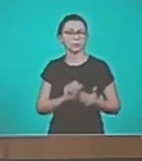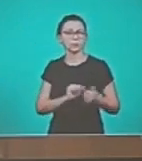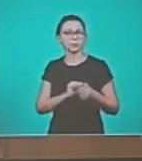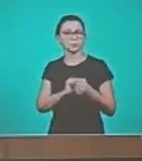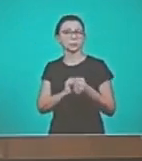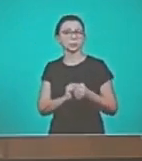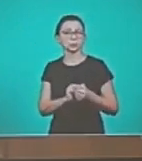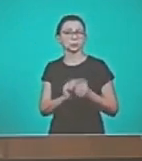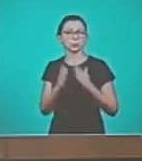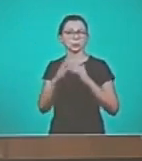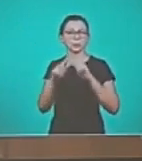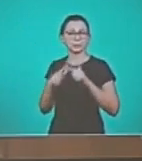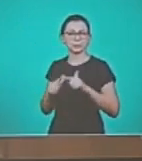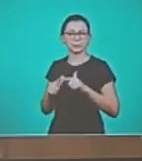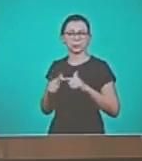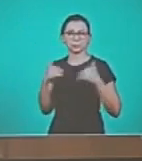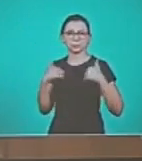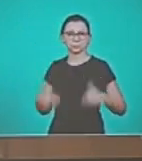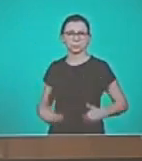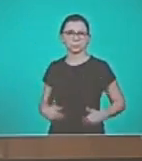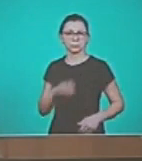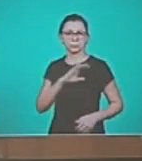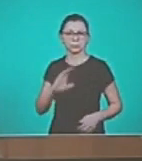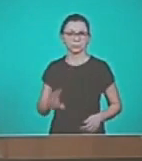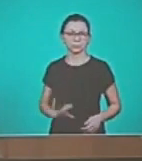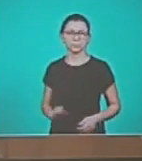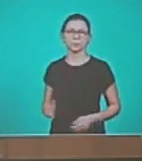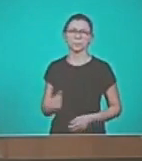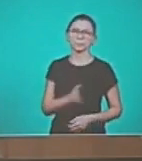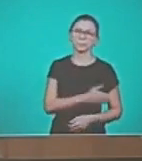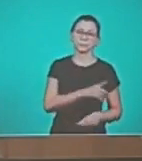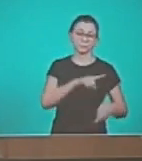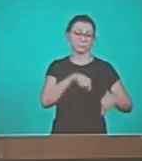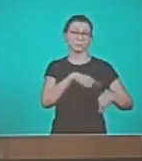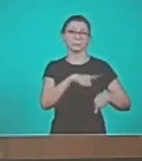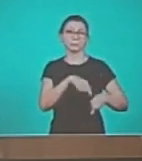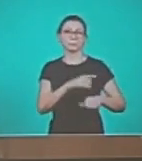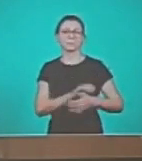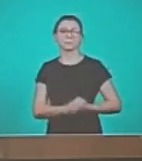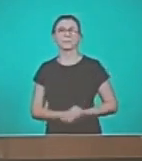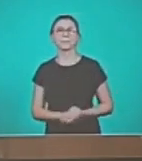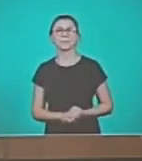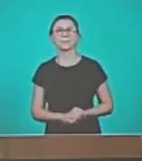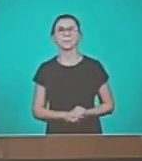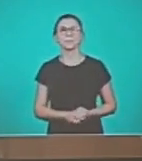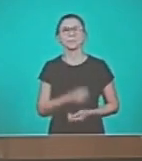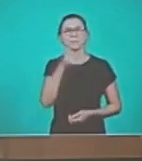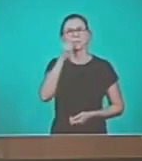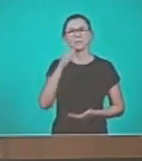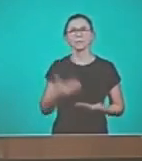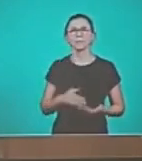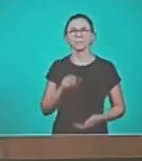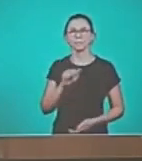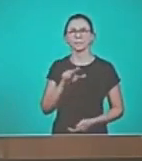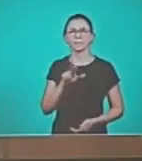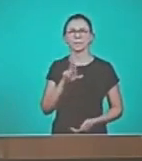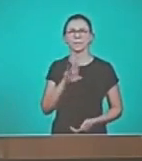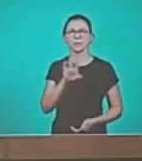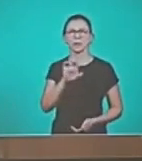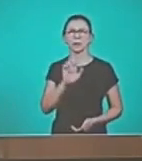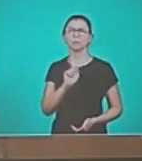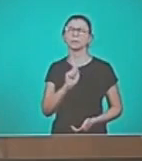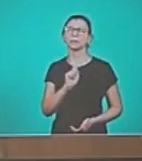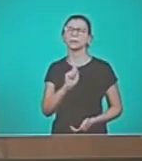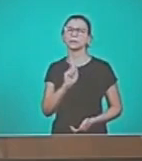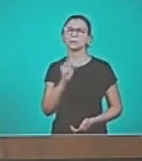flock of the church, which is the body of Christ. So now, Sister Aurelucia, I